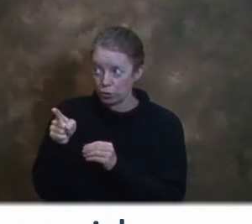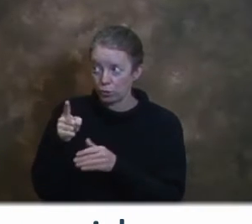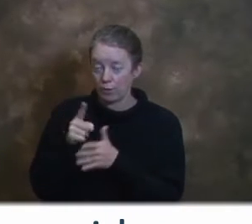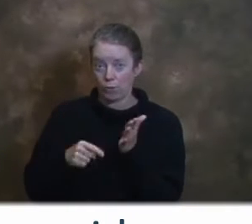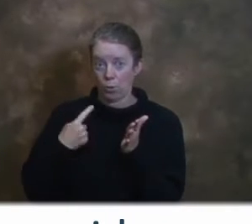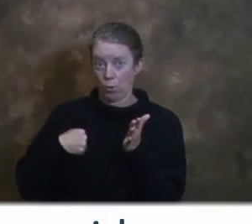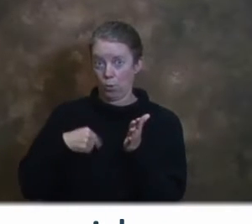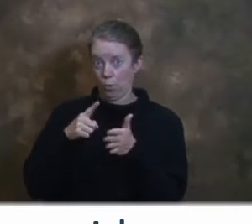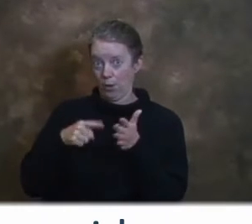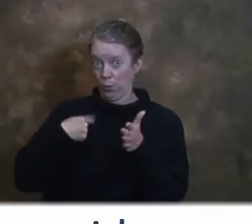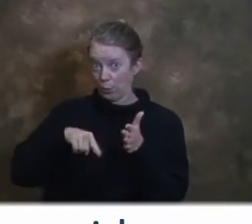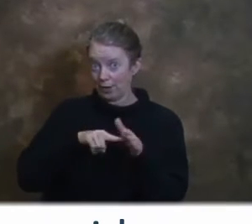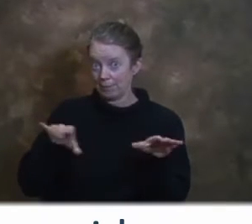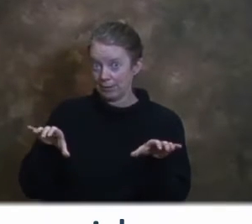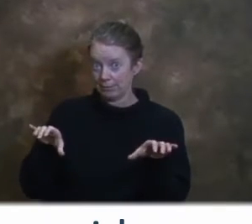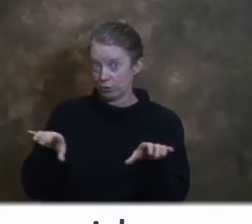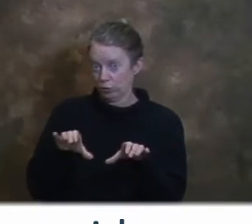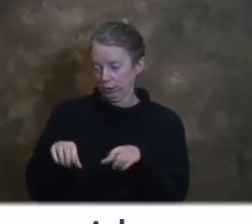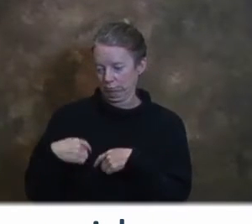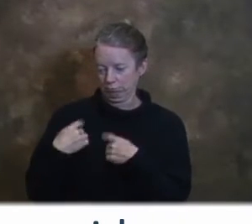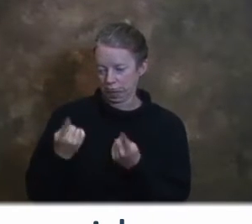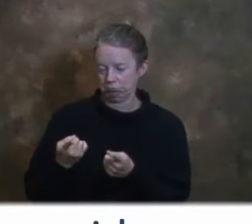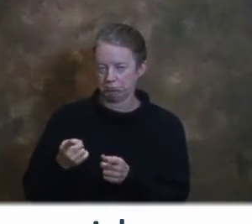able to do. Yeah.